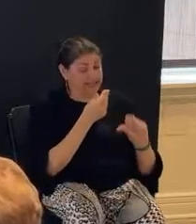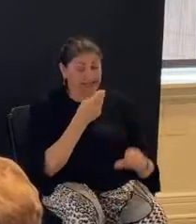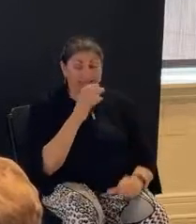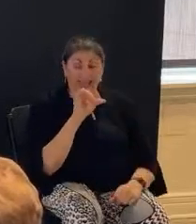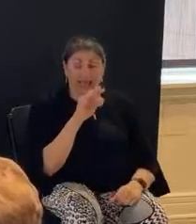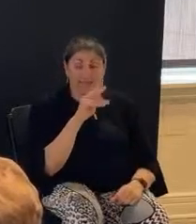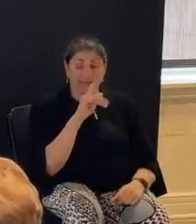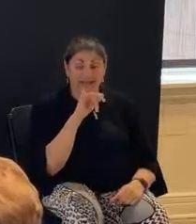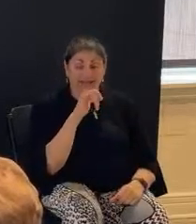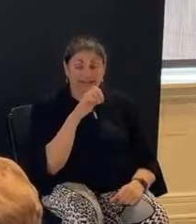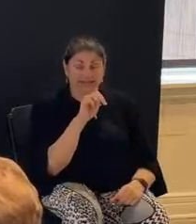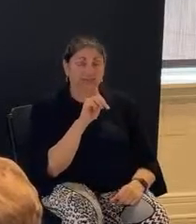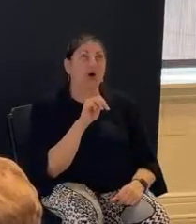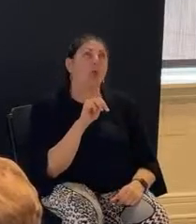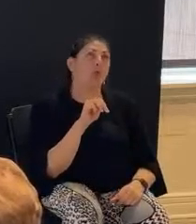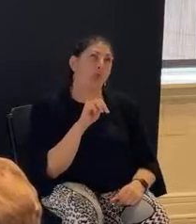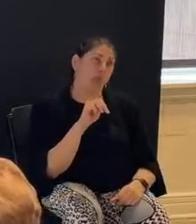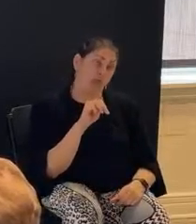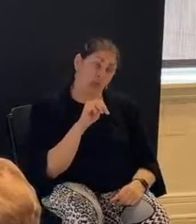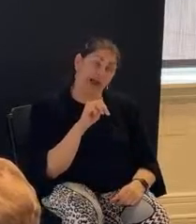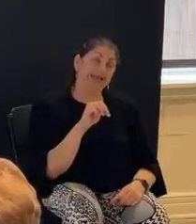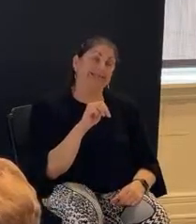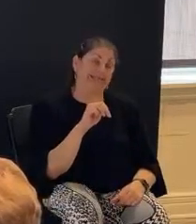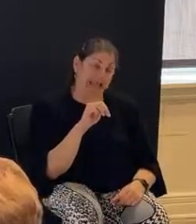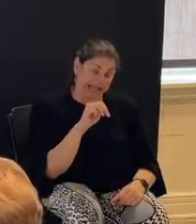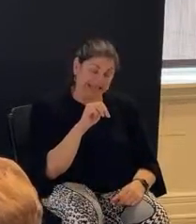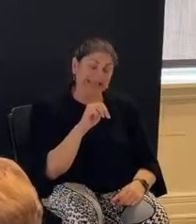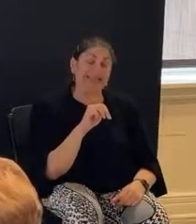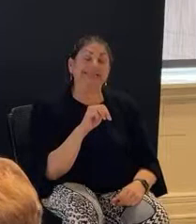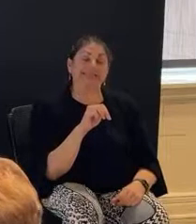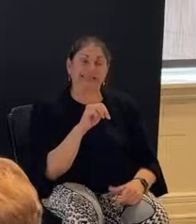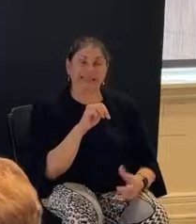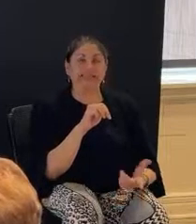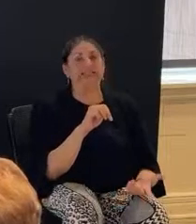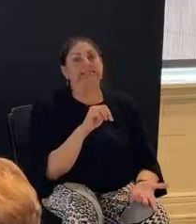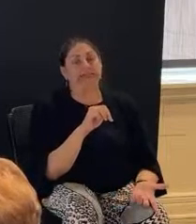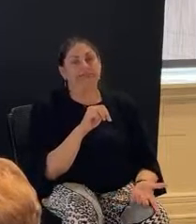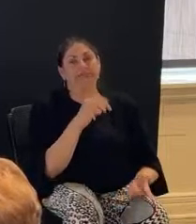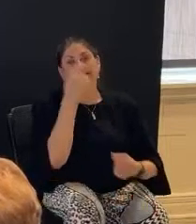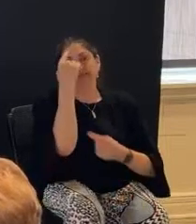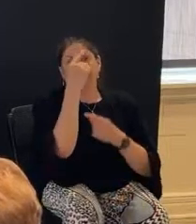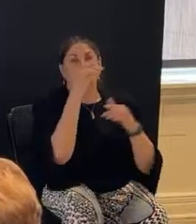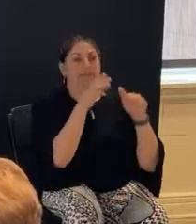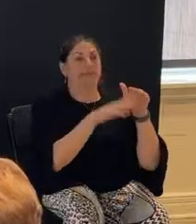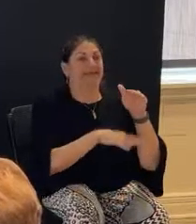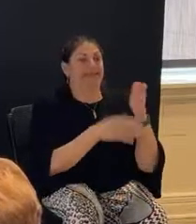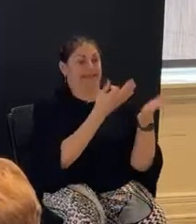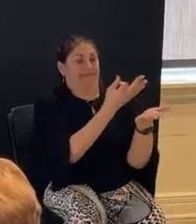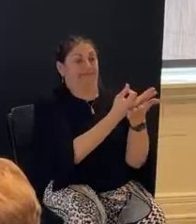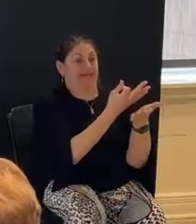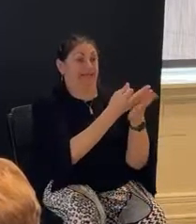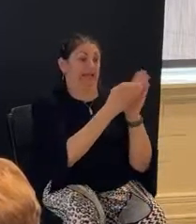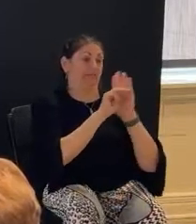well, I mean, yes. So, I mean, you think of the basic funding models for